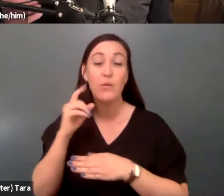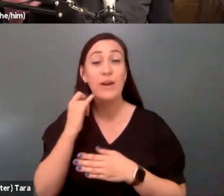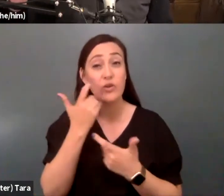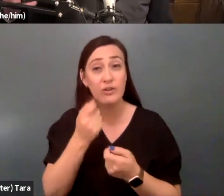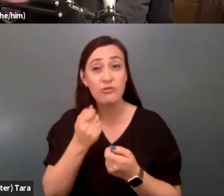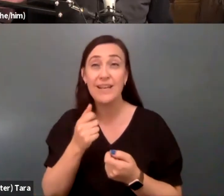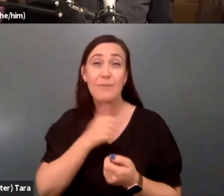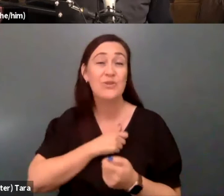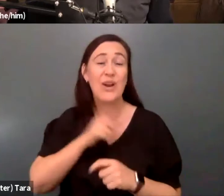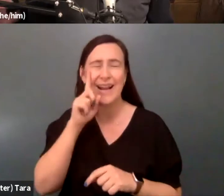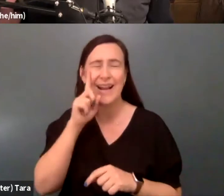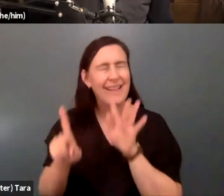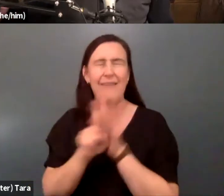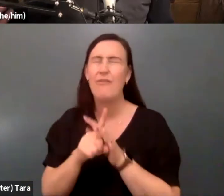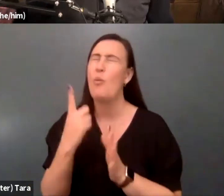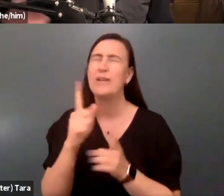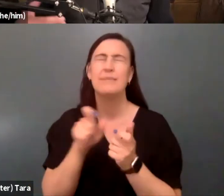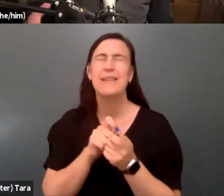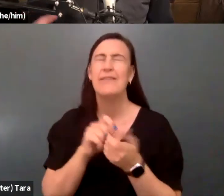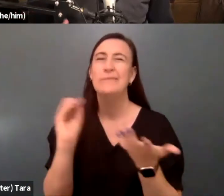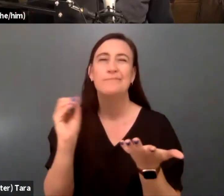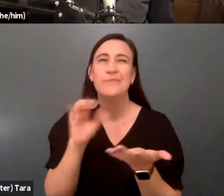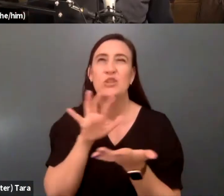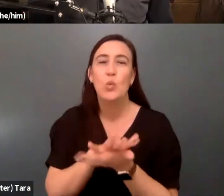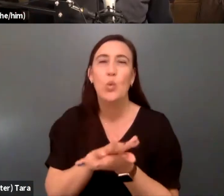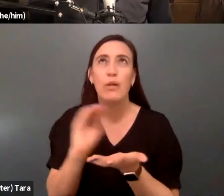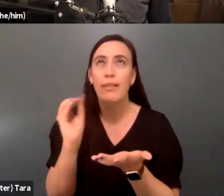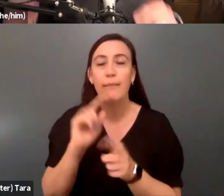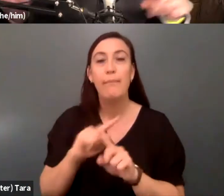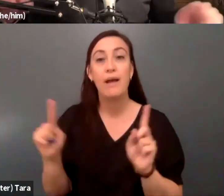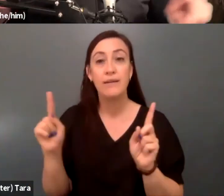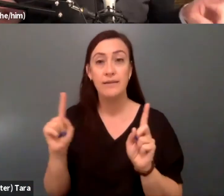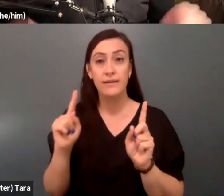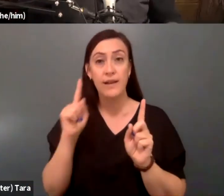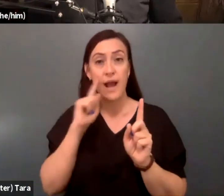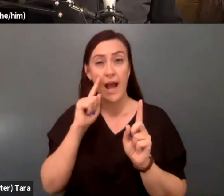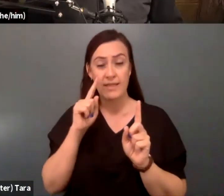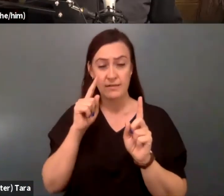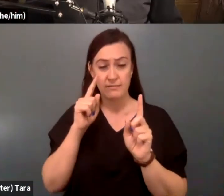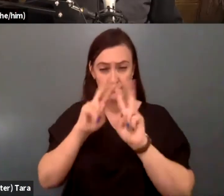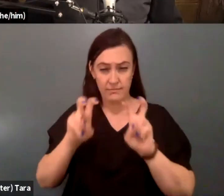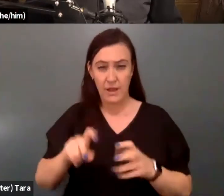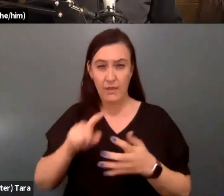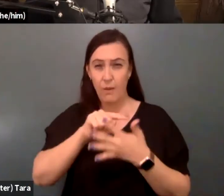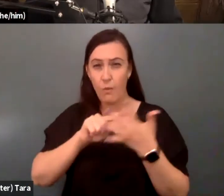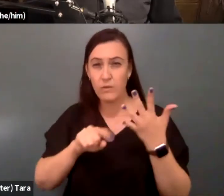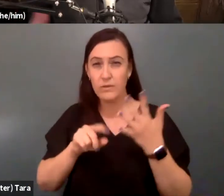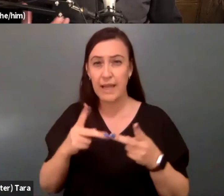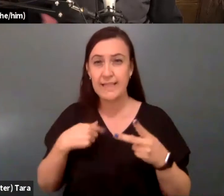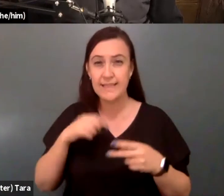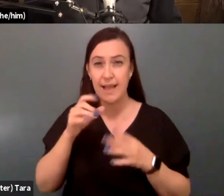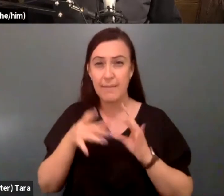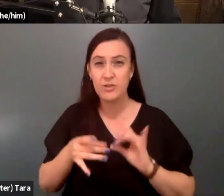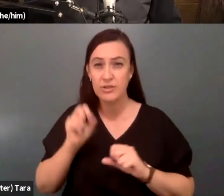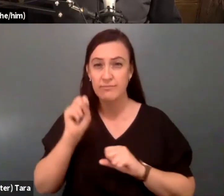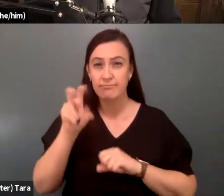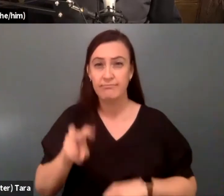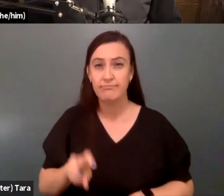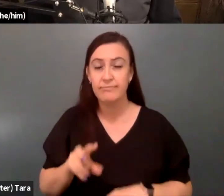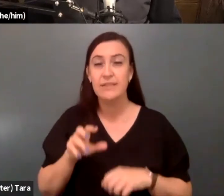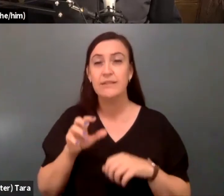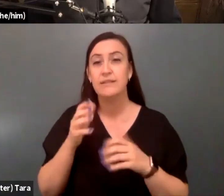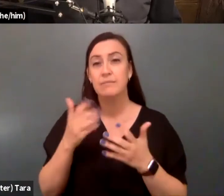sorry I can't think of one specific instance about a school, but I think poking around in those different places might come up with a